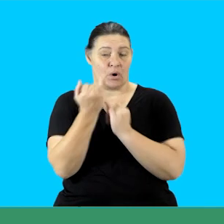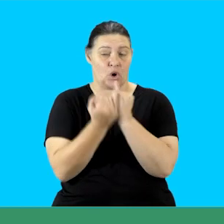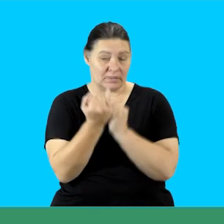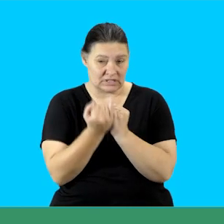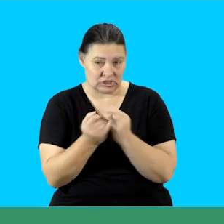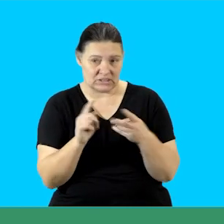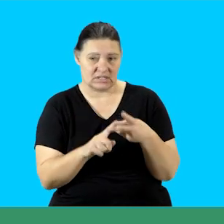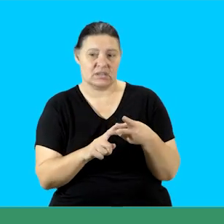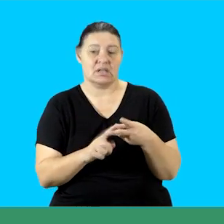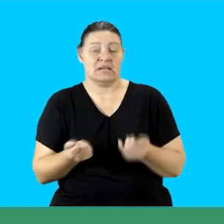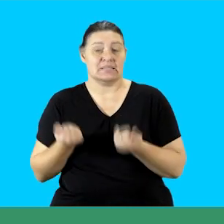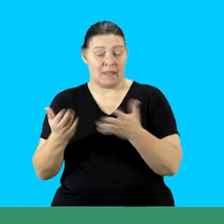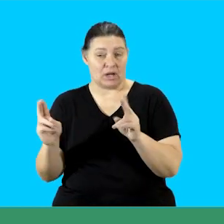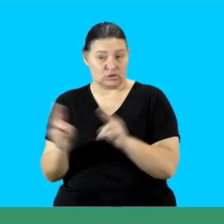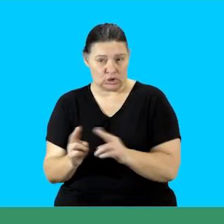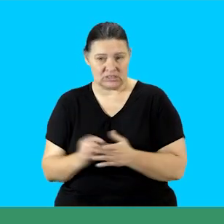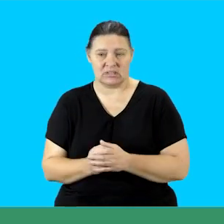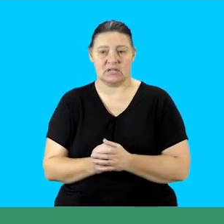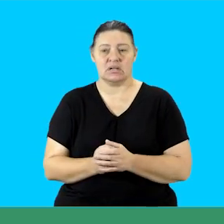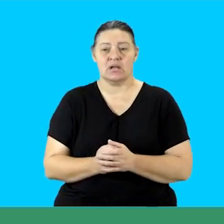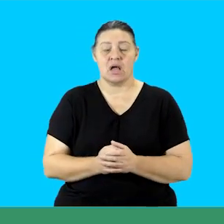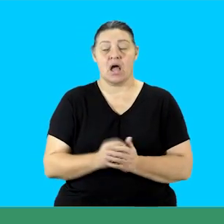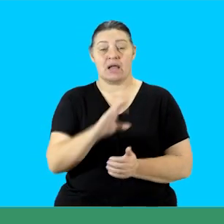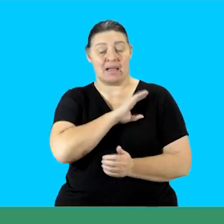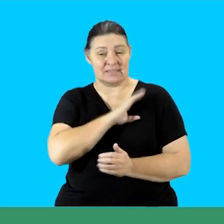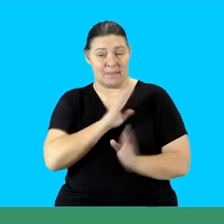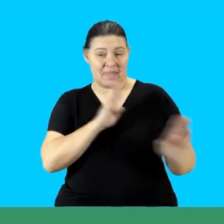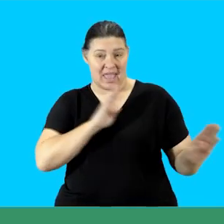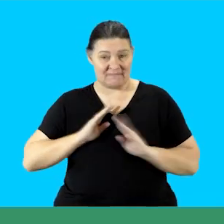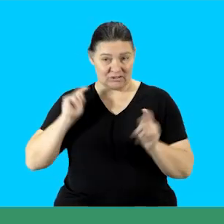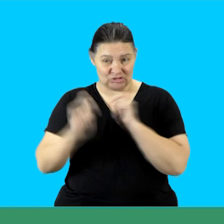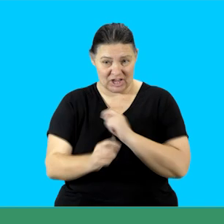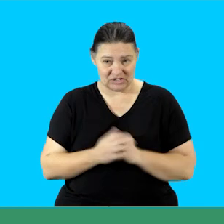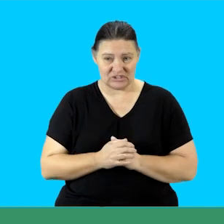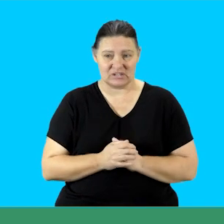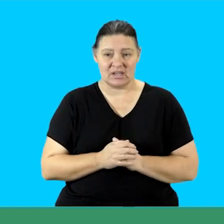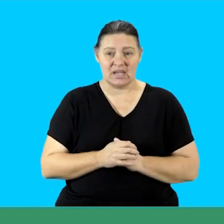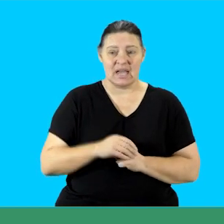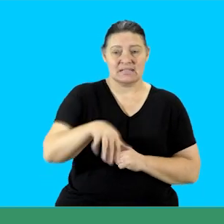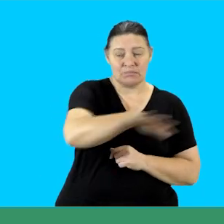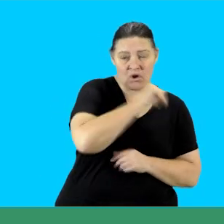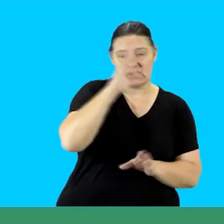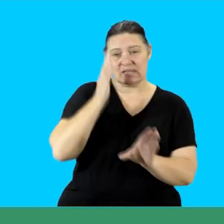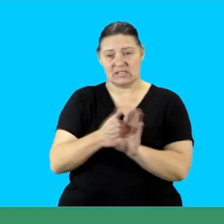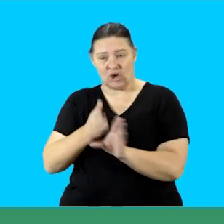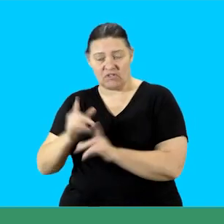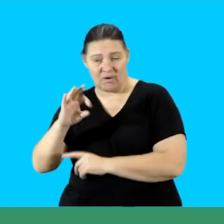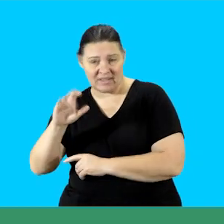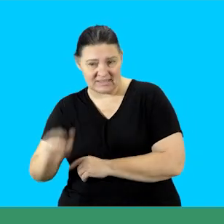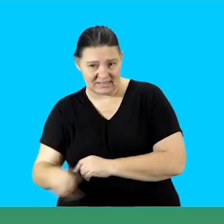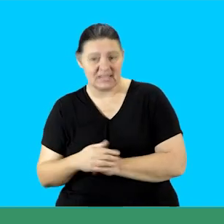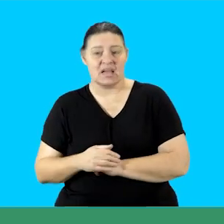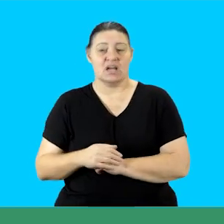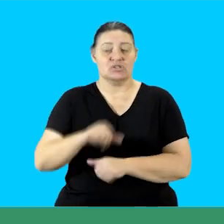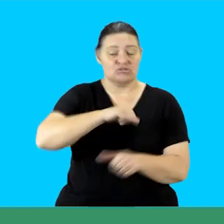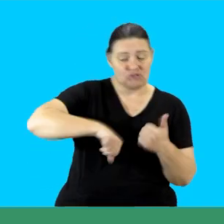We have competition, shortage of supply, changes in consumer behavior, demographics and psychographics,